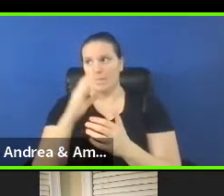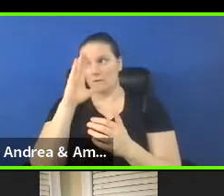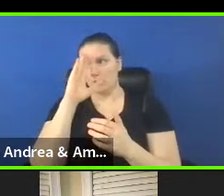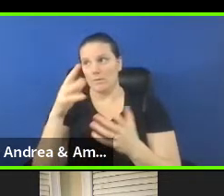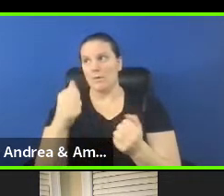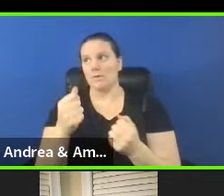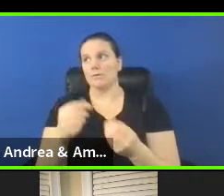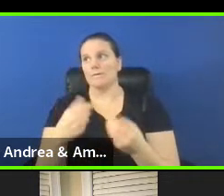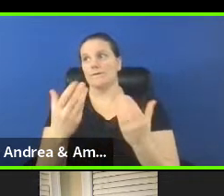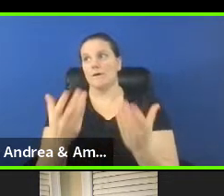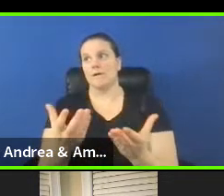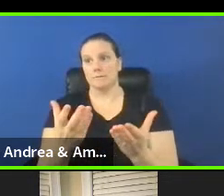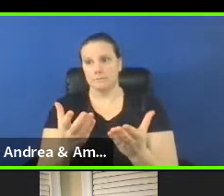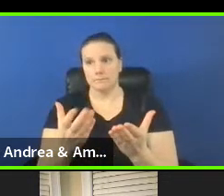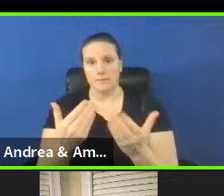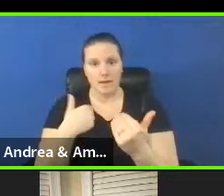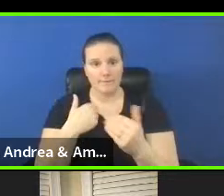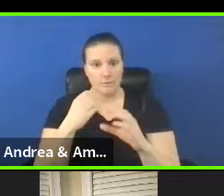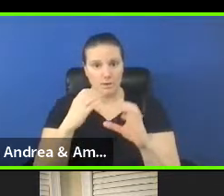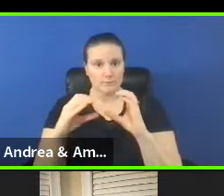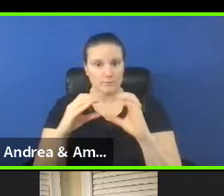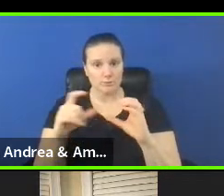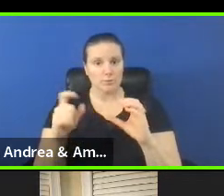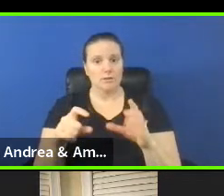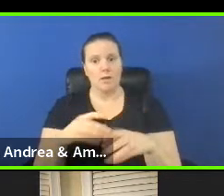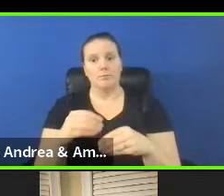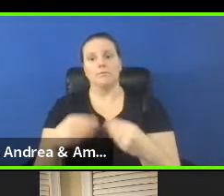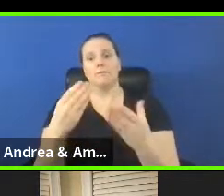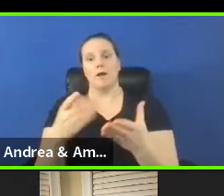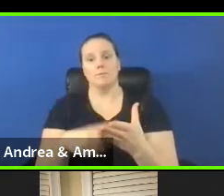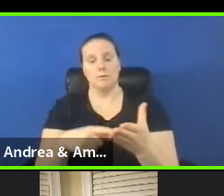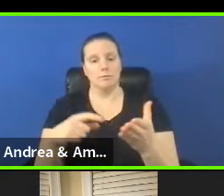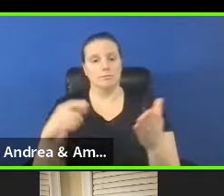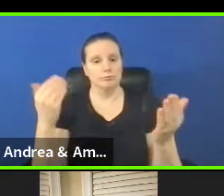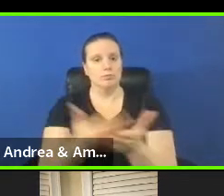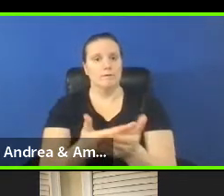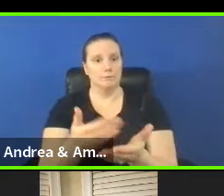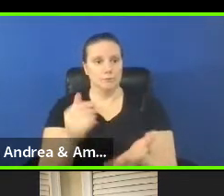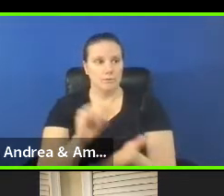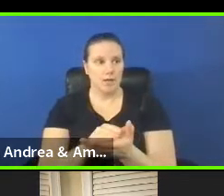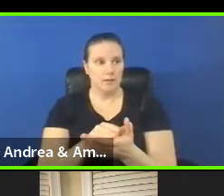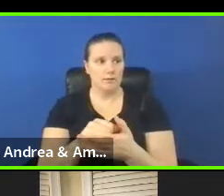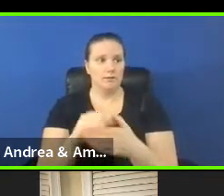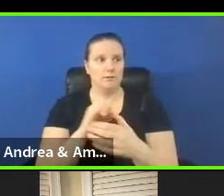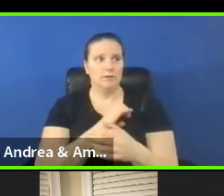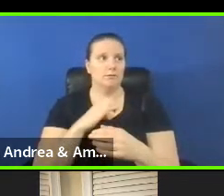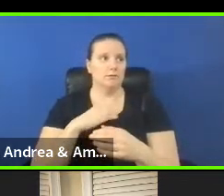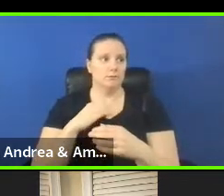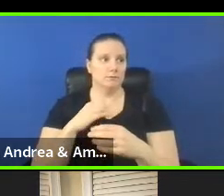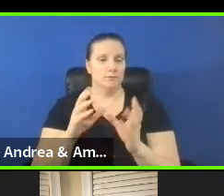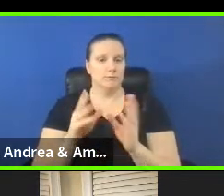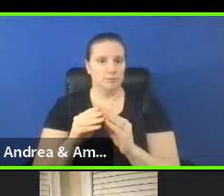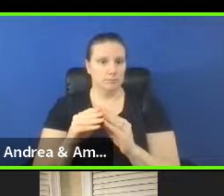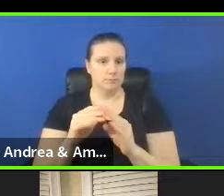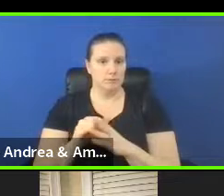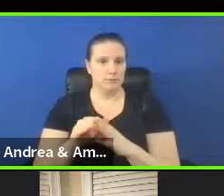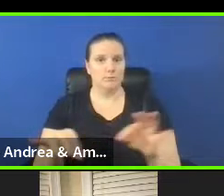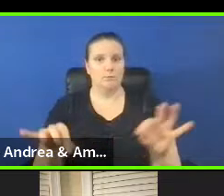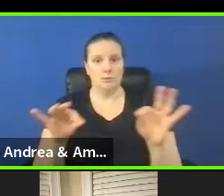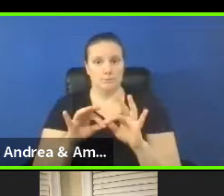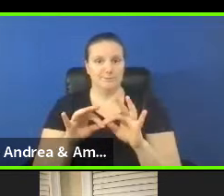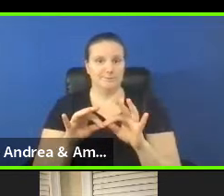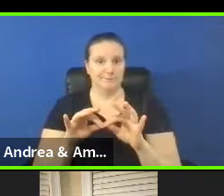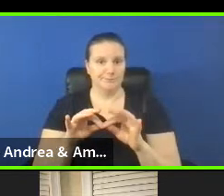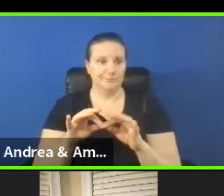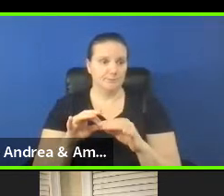able to provide, have the conversations we need and provide what we can to that executive steering group, because it's informative for their thinking as